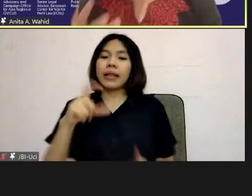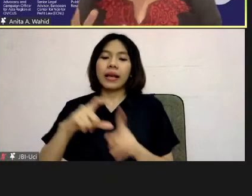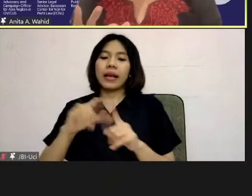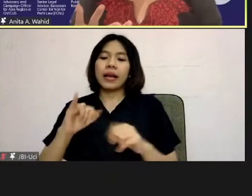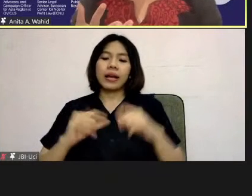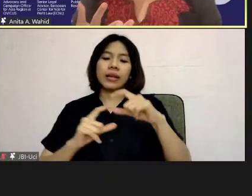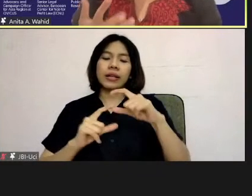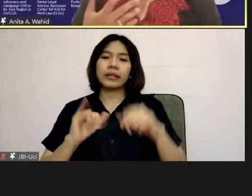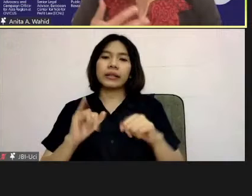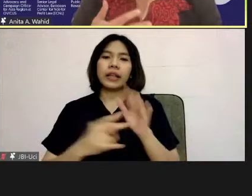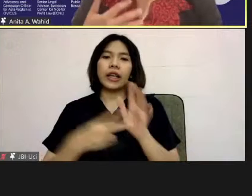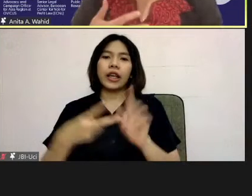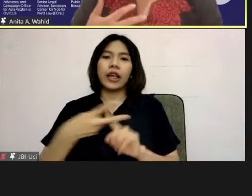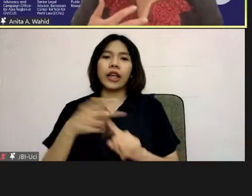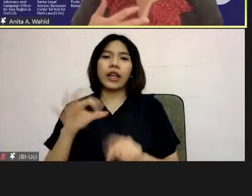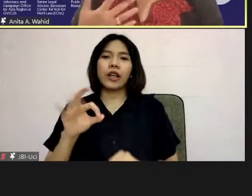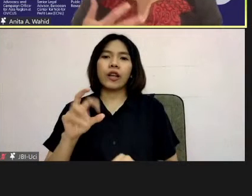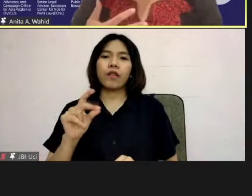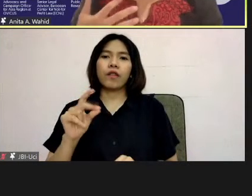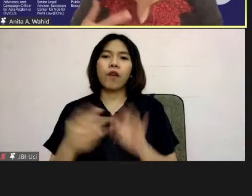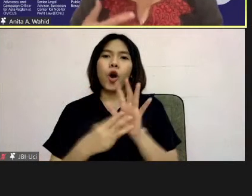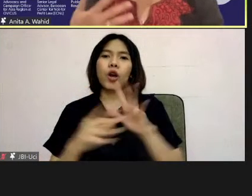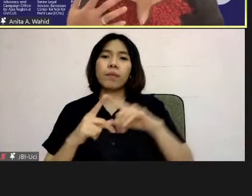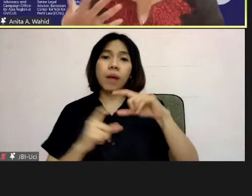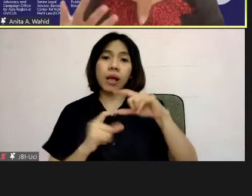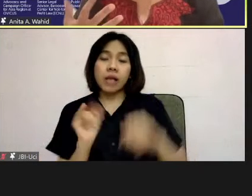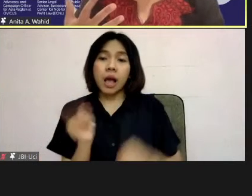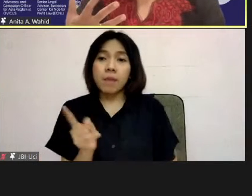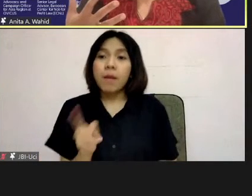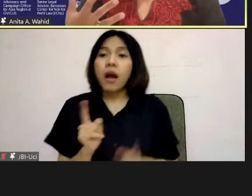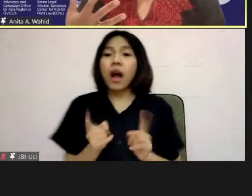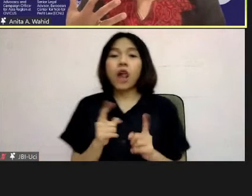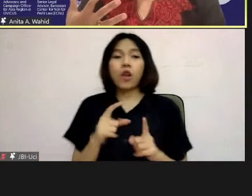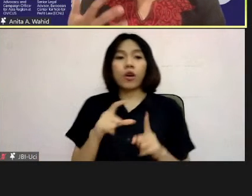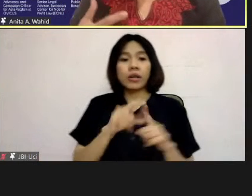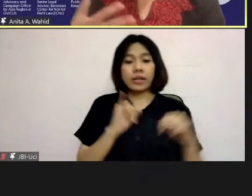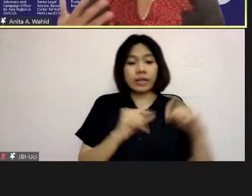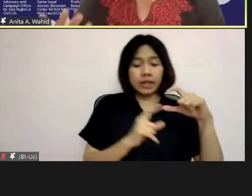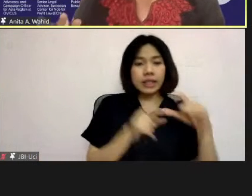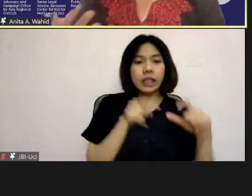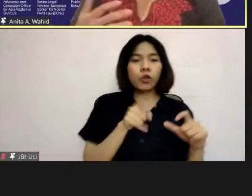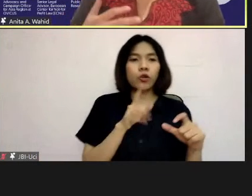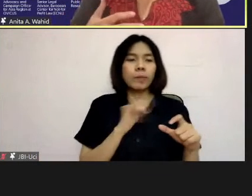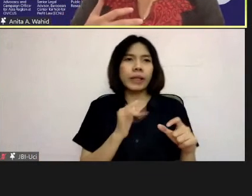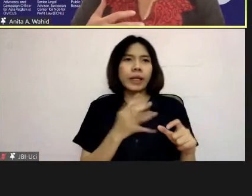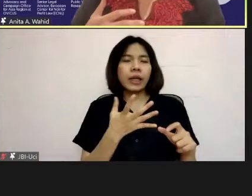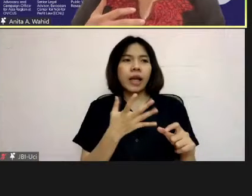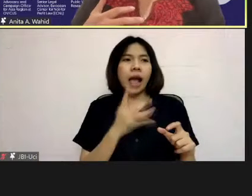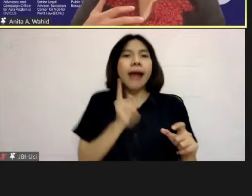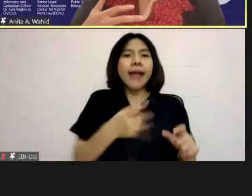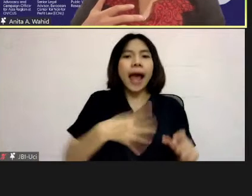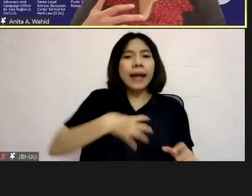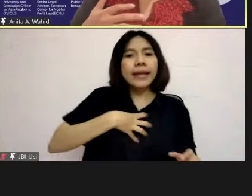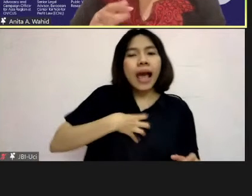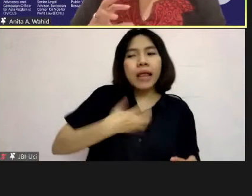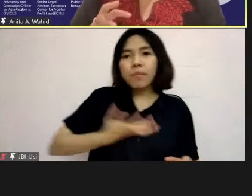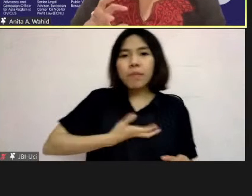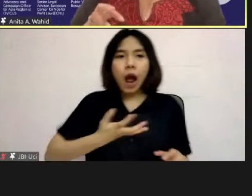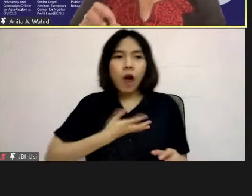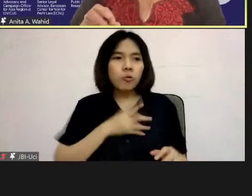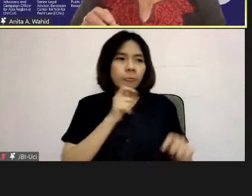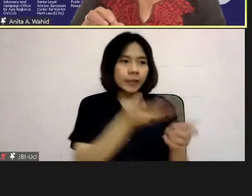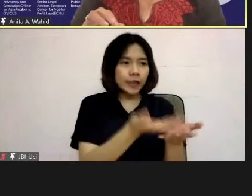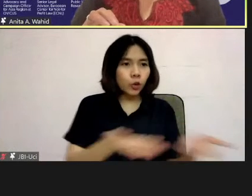intentions of the makers of that news, or intentions that the makers use, and